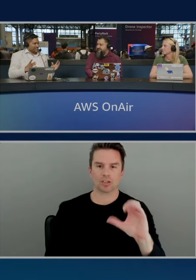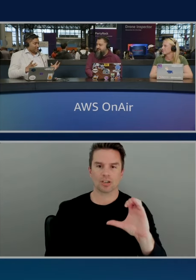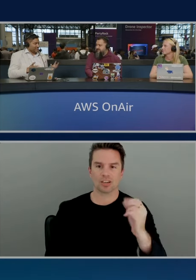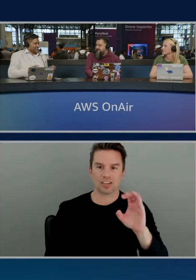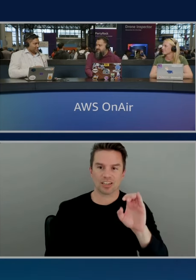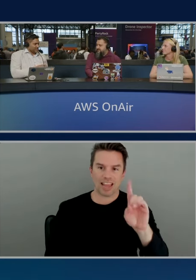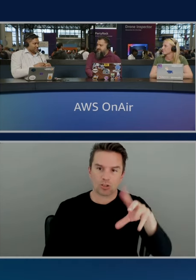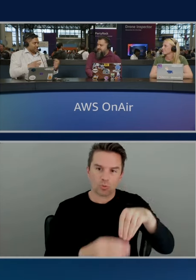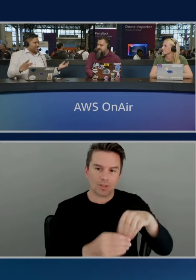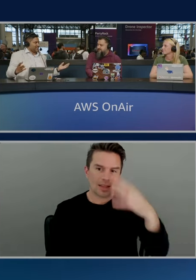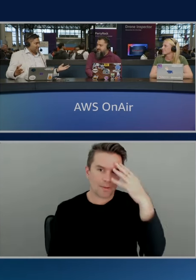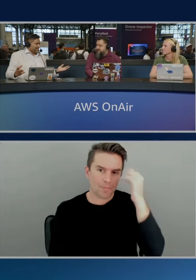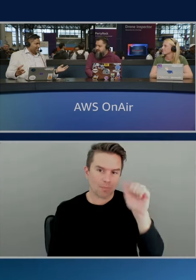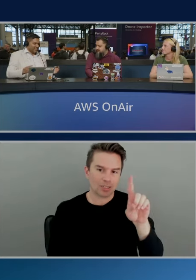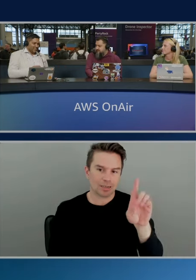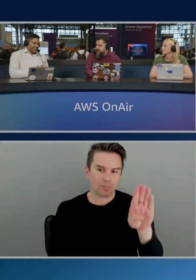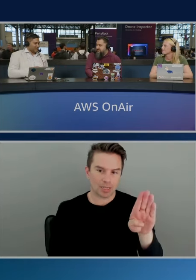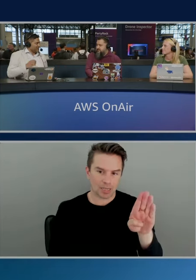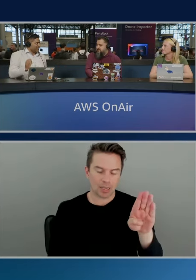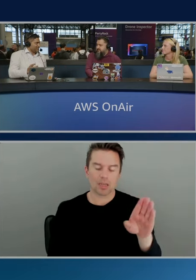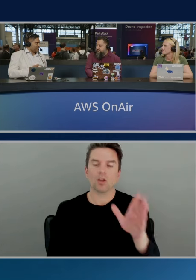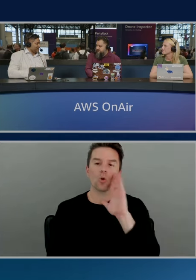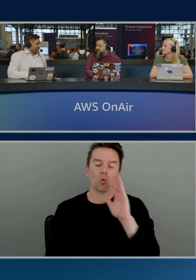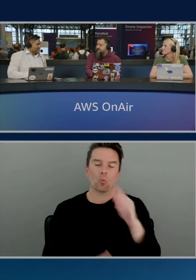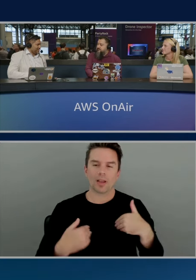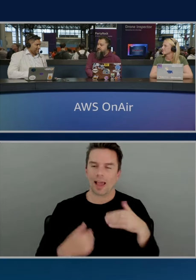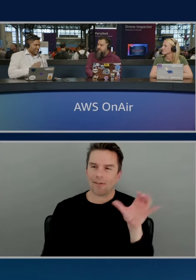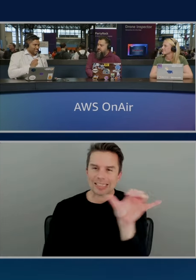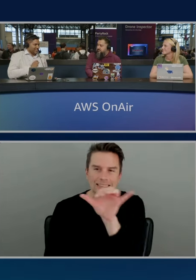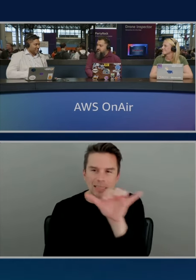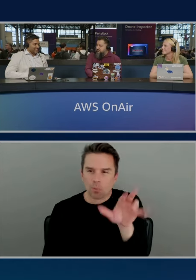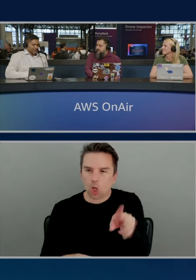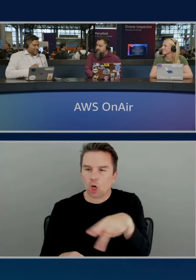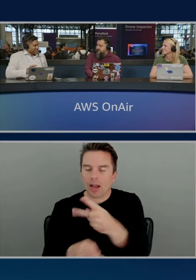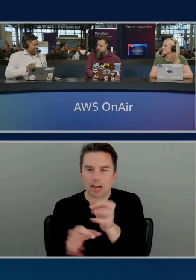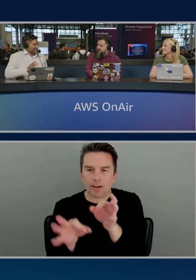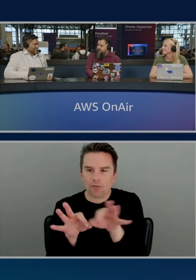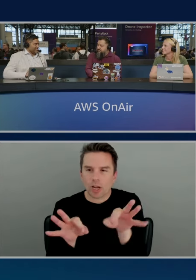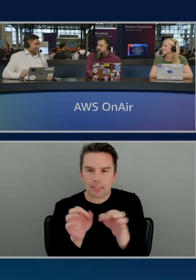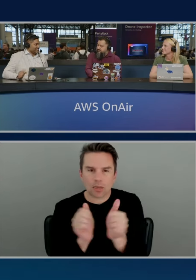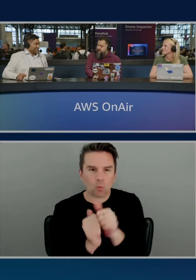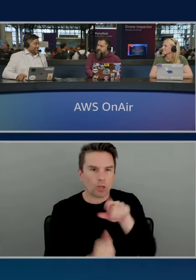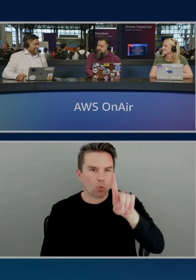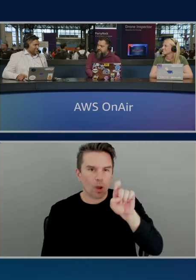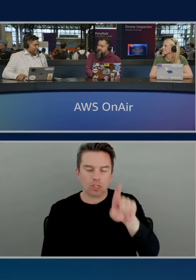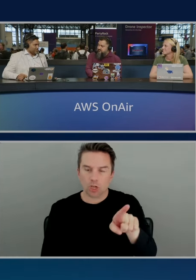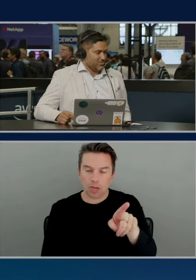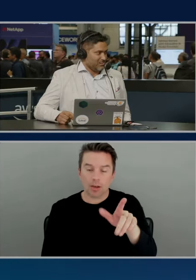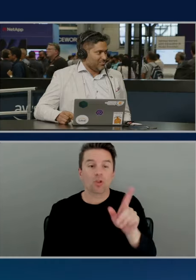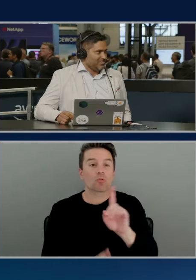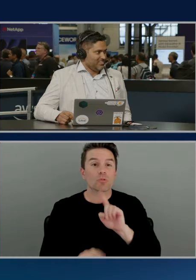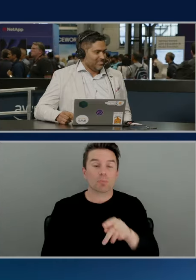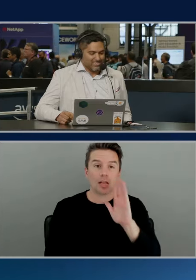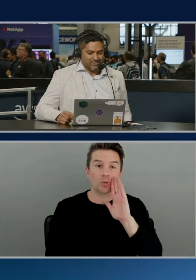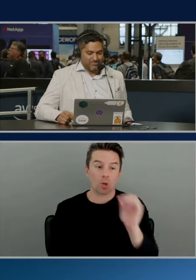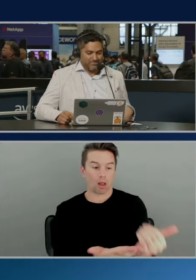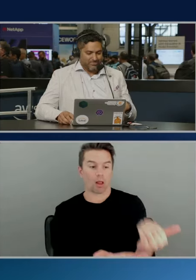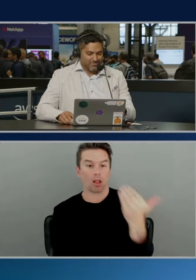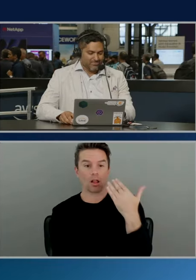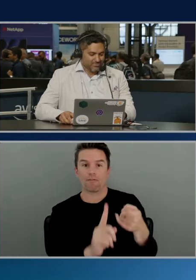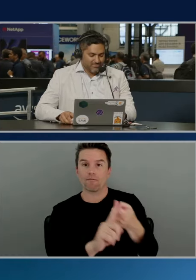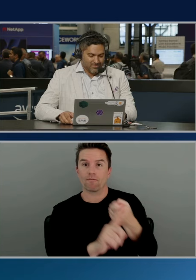very similar in terms of semantic meaning, and then it'll come from MemoryDB, and we'll see actually the latencies that we'll observe.